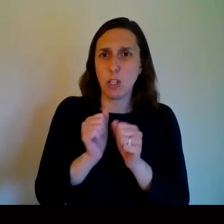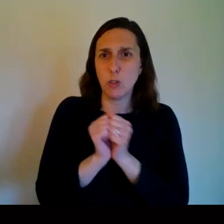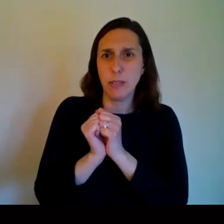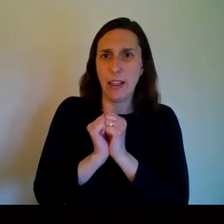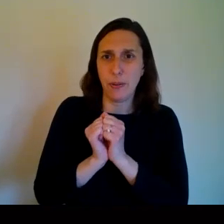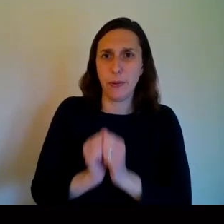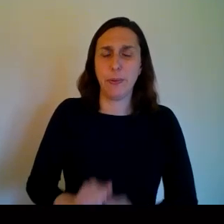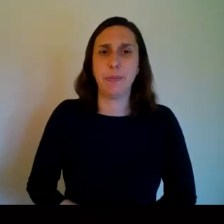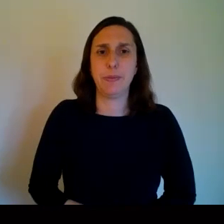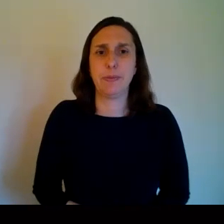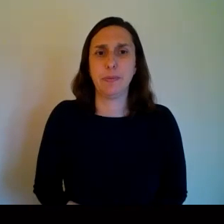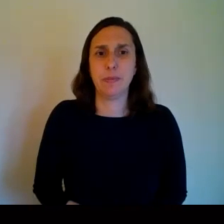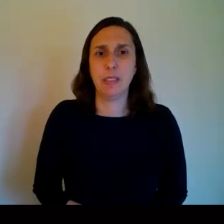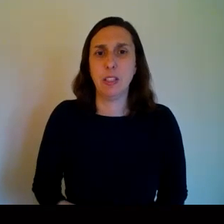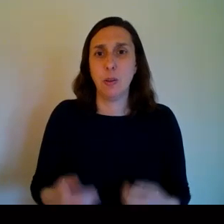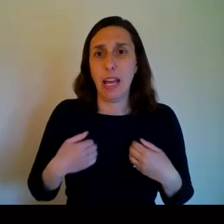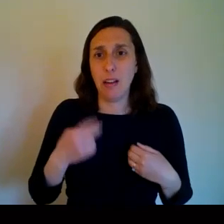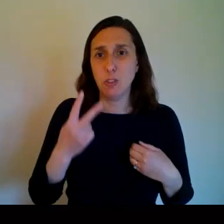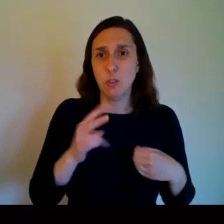I'm gonna take two functions here,